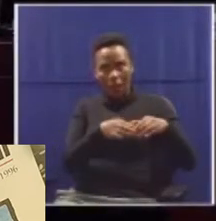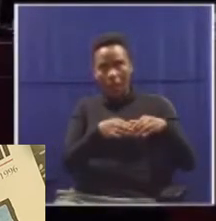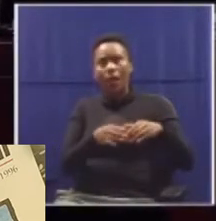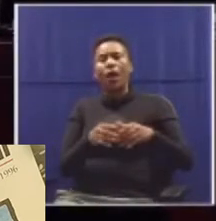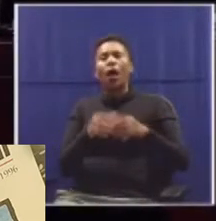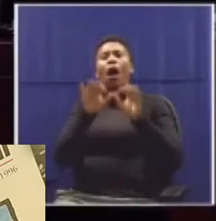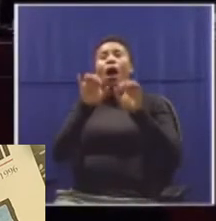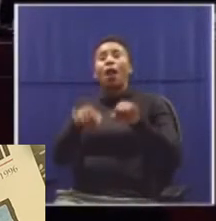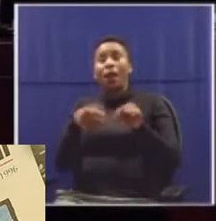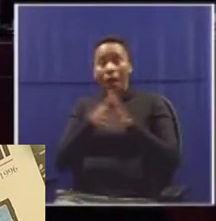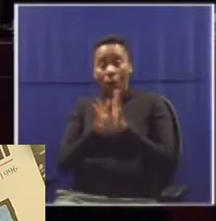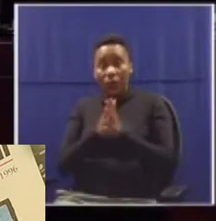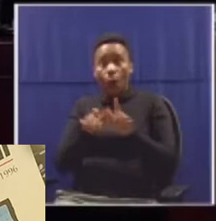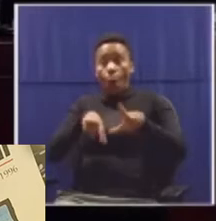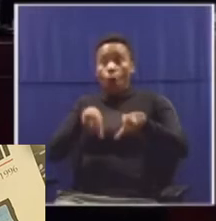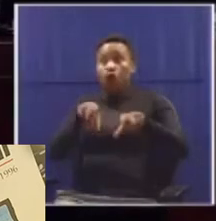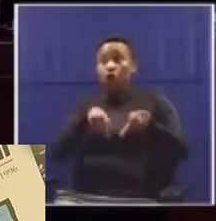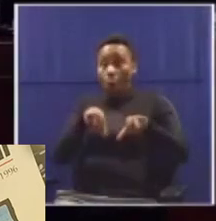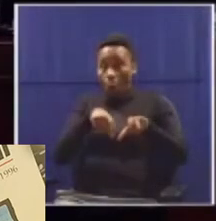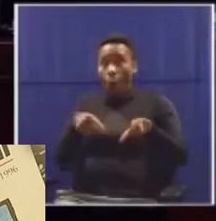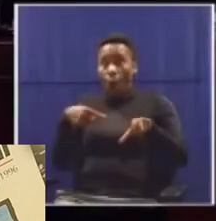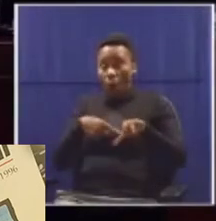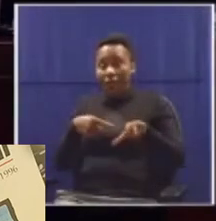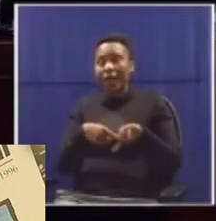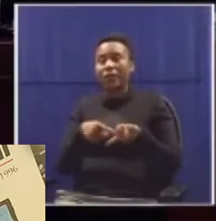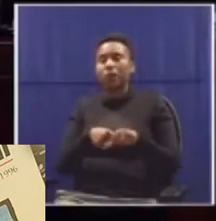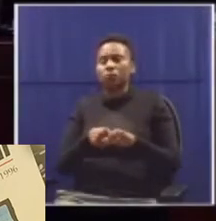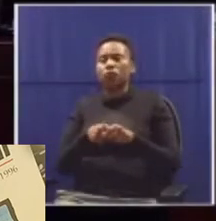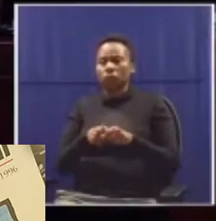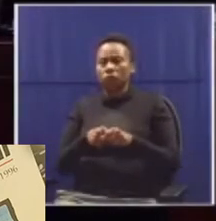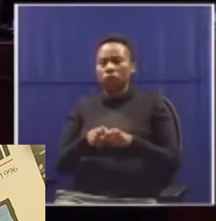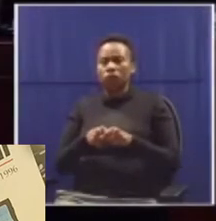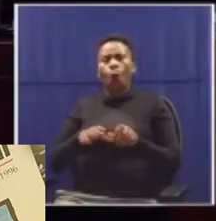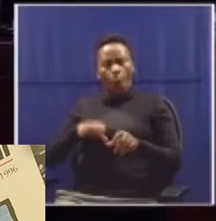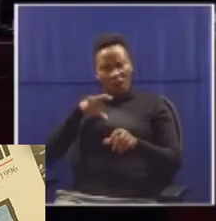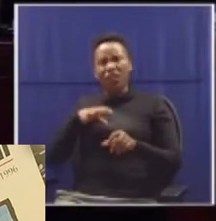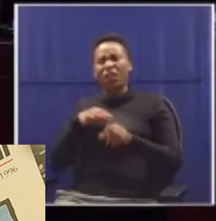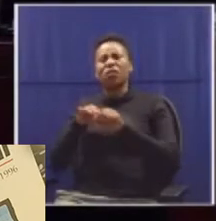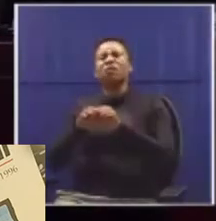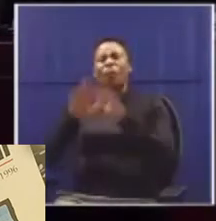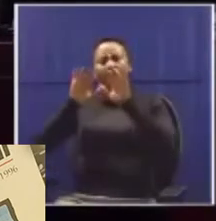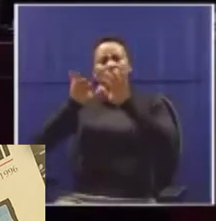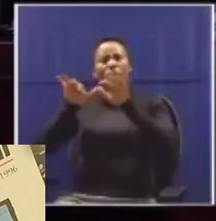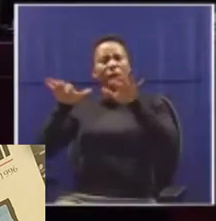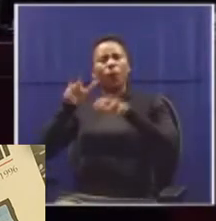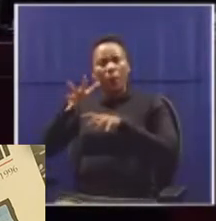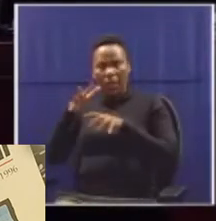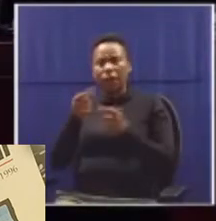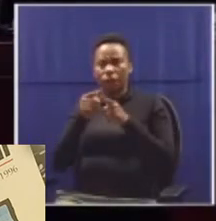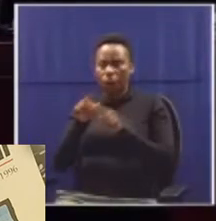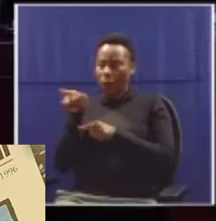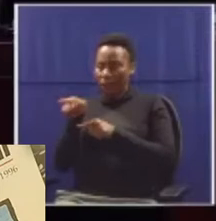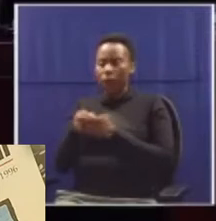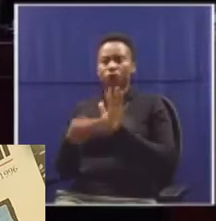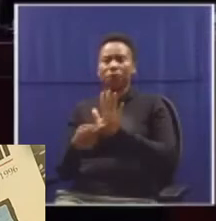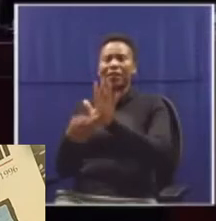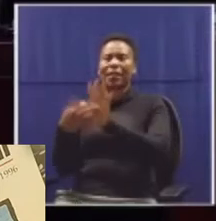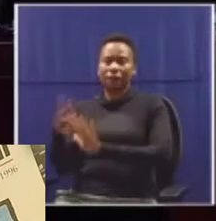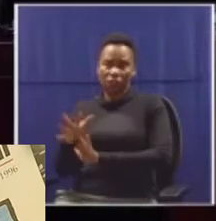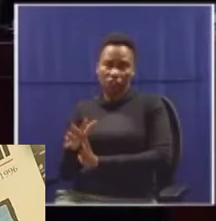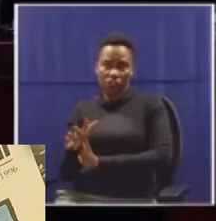governance that will bolster and nurture public confidence in the council and the legal profession as a whole